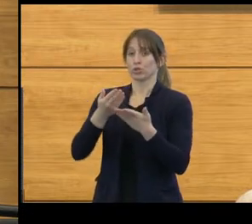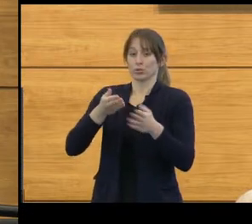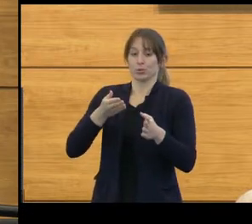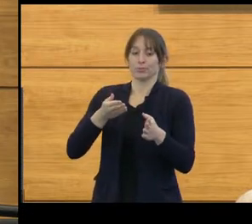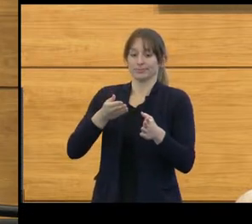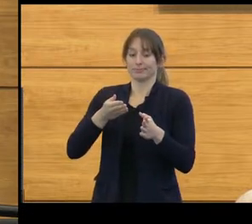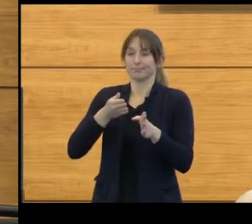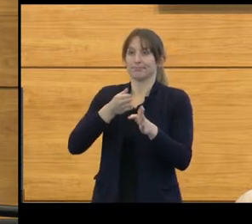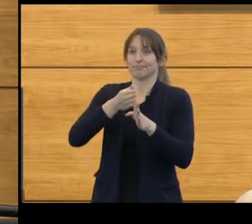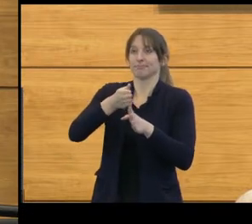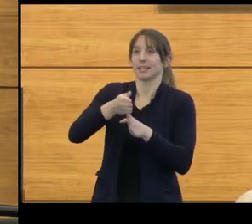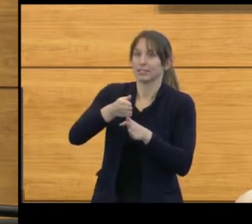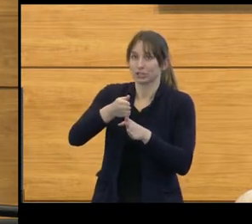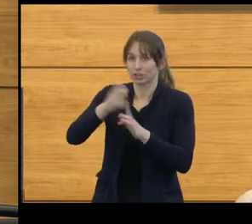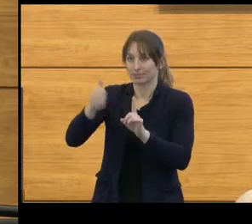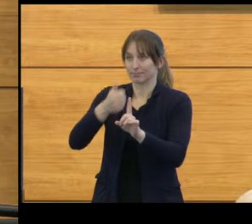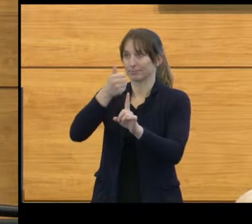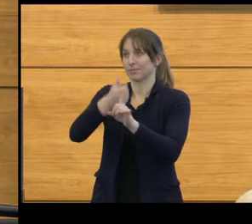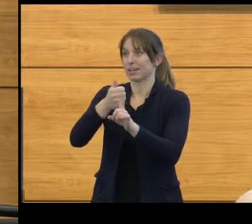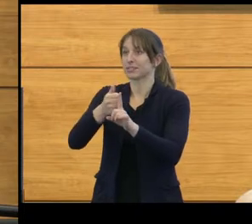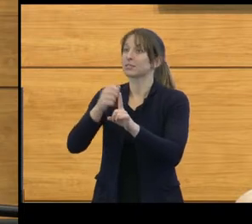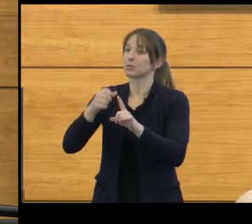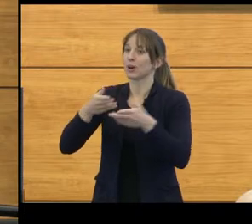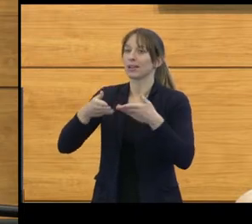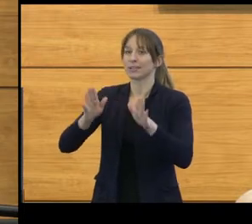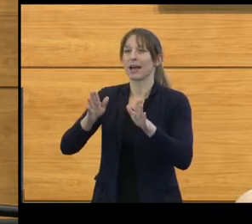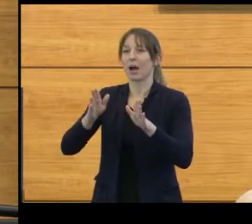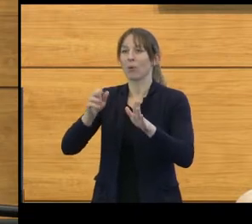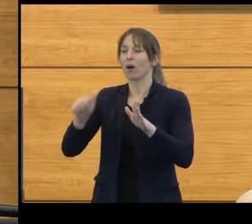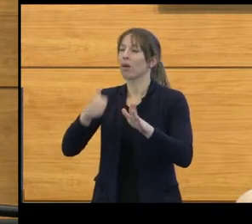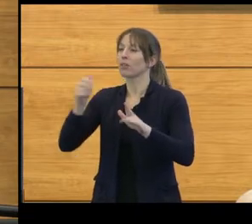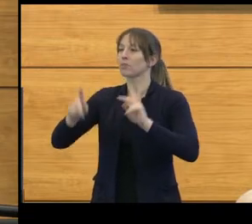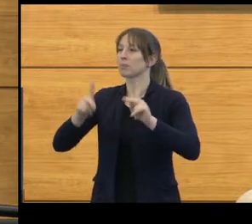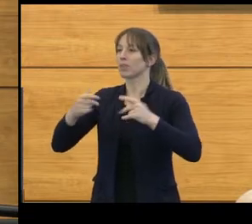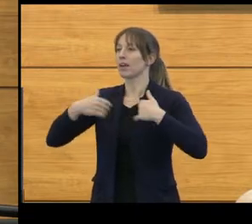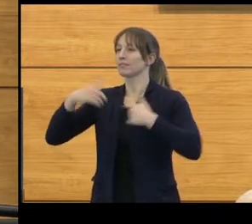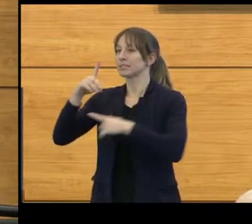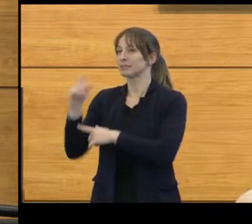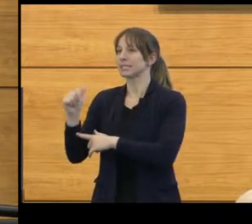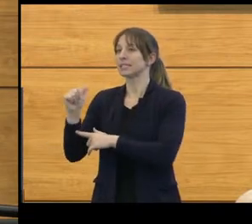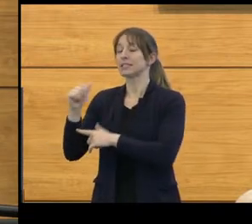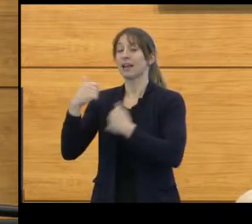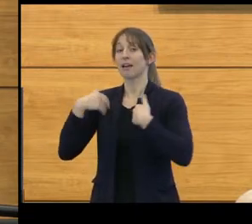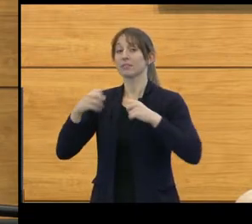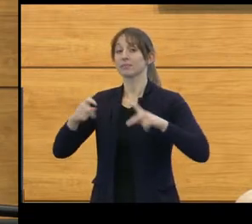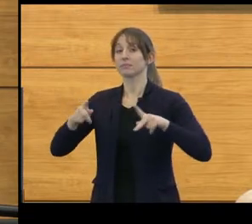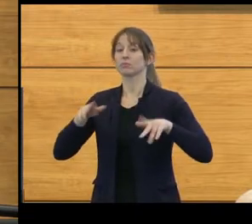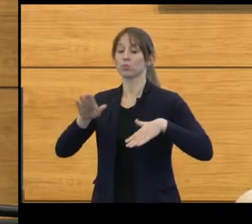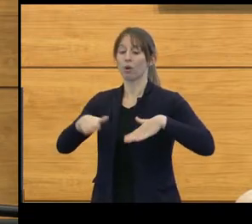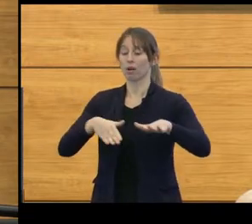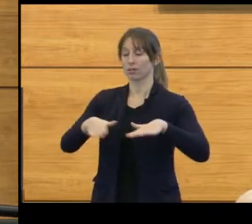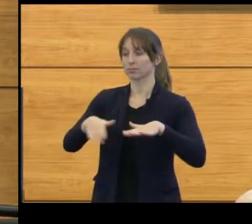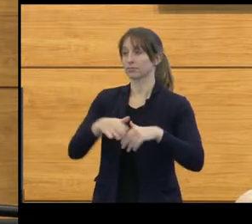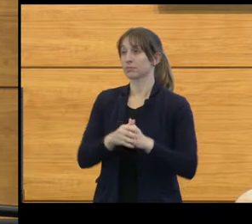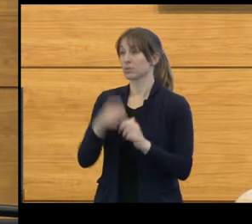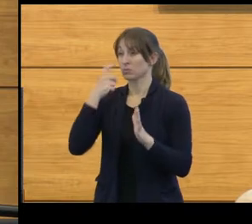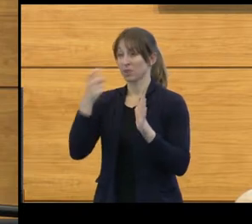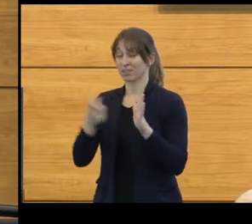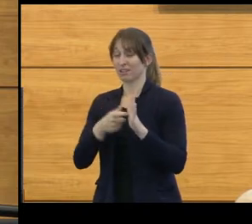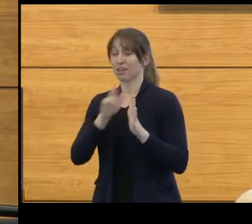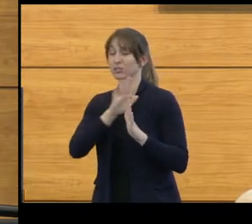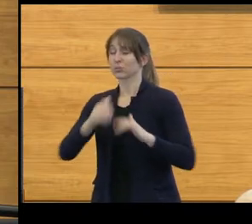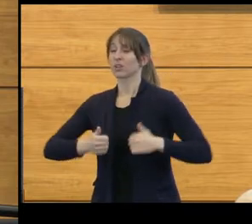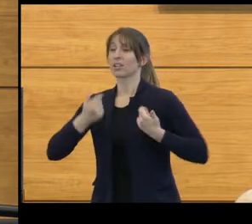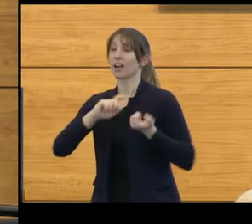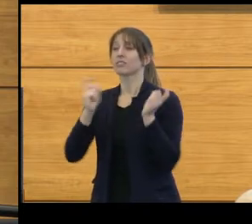are making it possible for countless individuals with disabilities to walk. In recognition of your